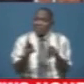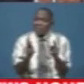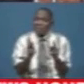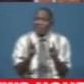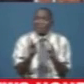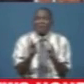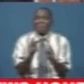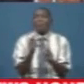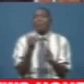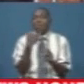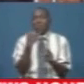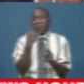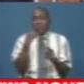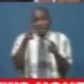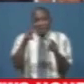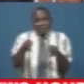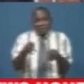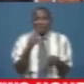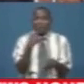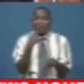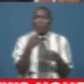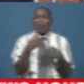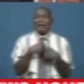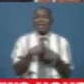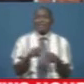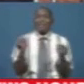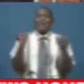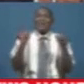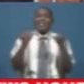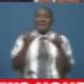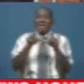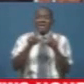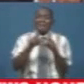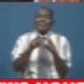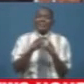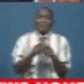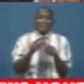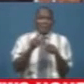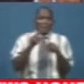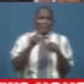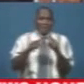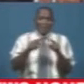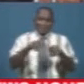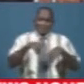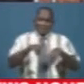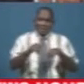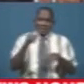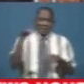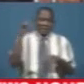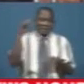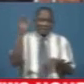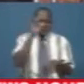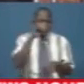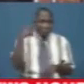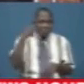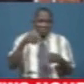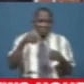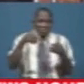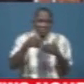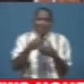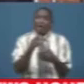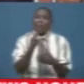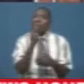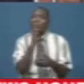Indeed, a person in possession of a valid license but undertakes mining in water bodies